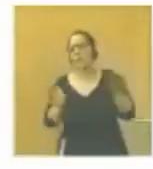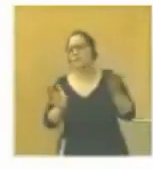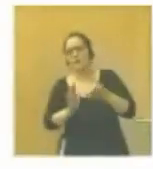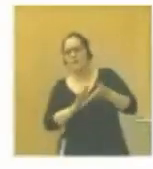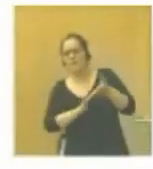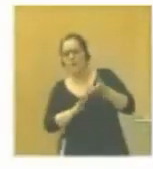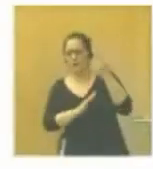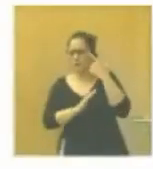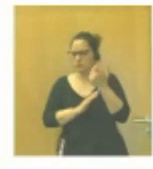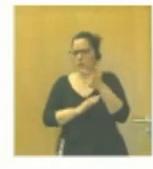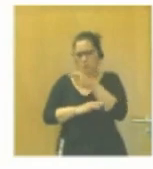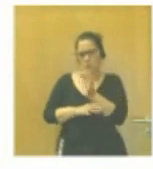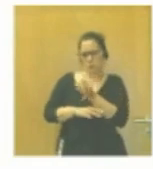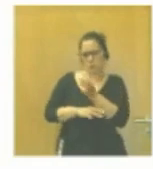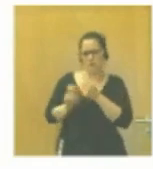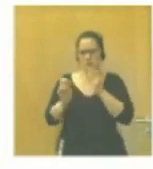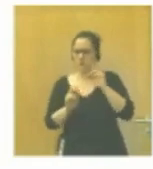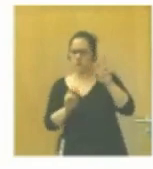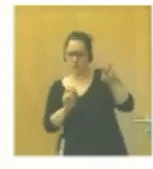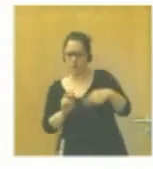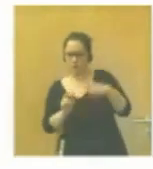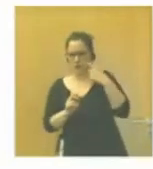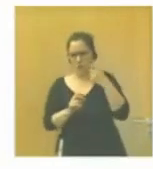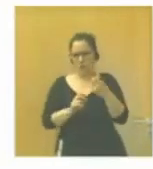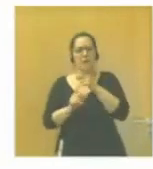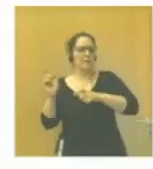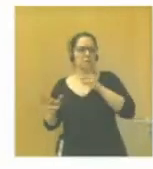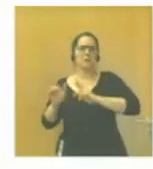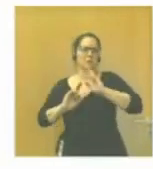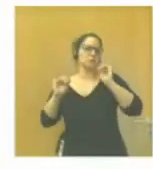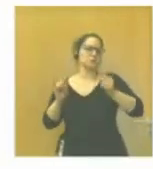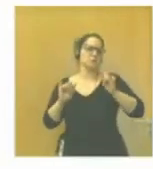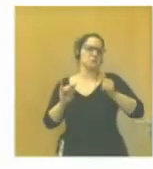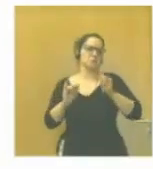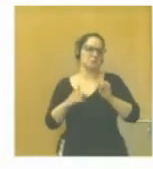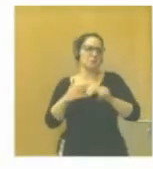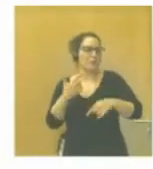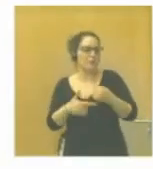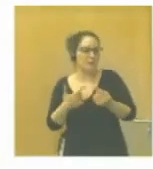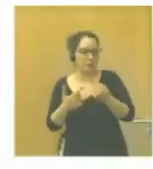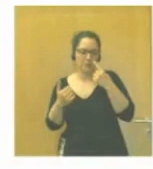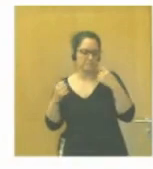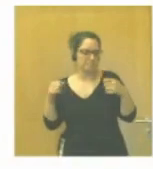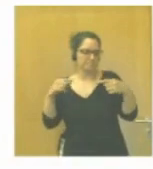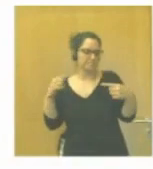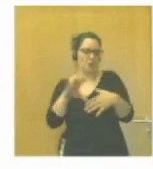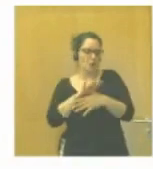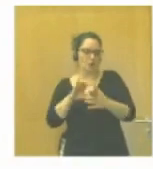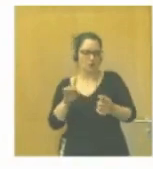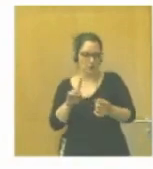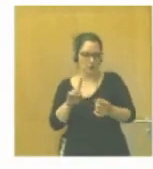use suicide-specific treatment approaches, and the evidence is really there that when you use suicide-specific treatment, you can reduce